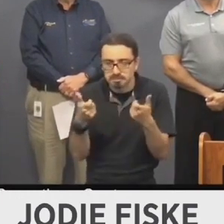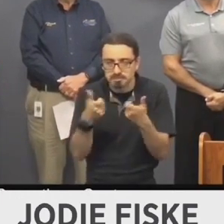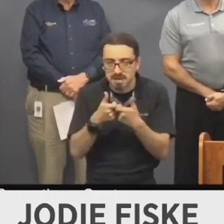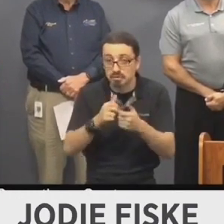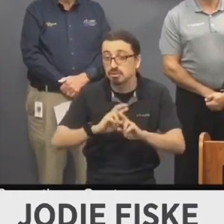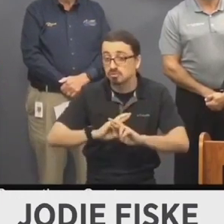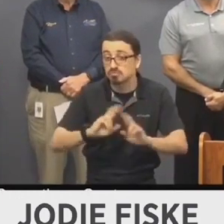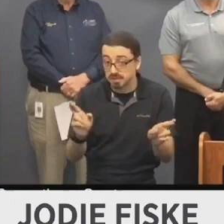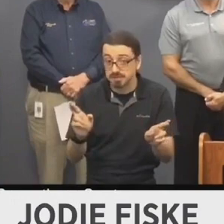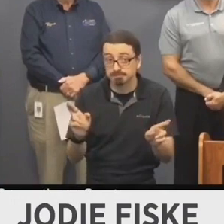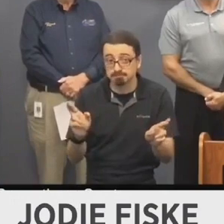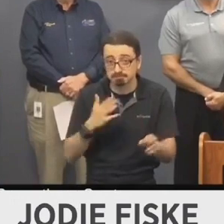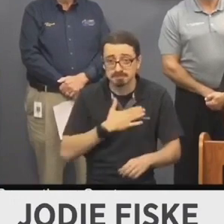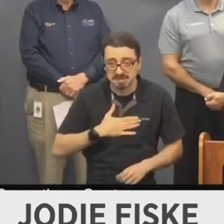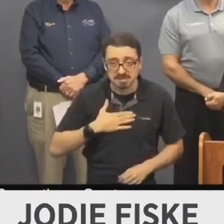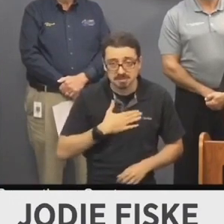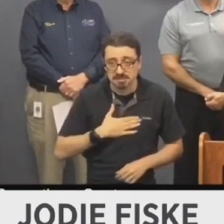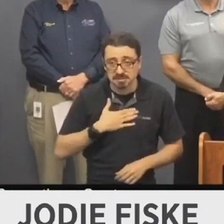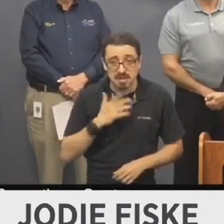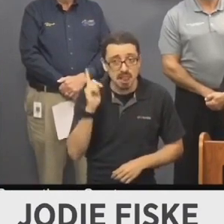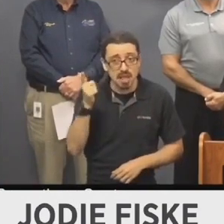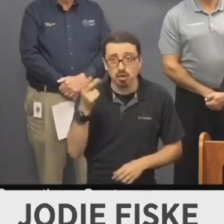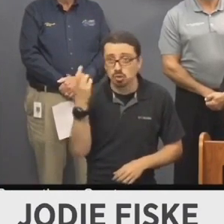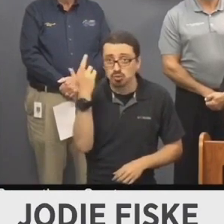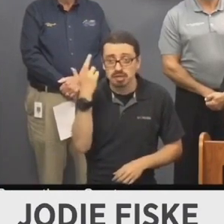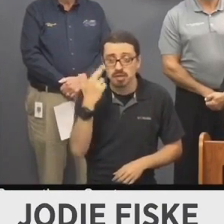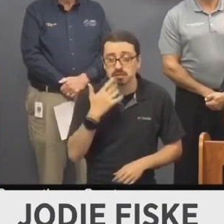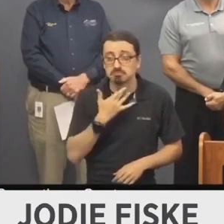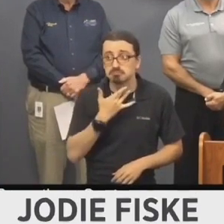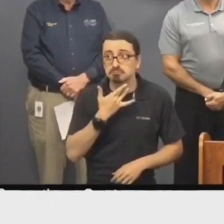a mistake and you didn't evacuate, please do not hesitate